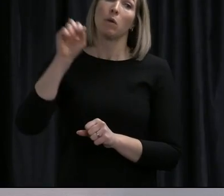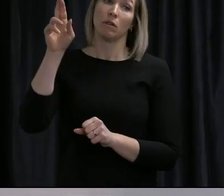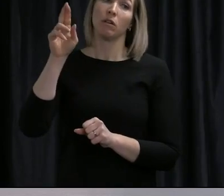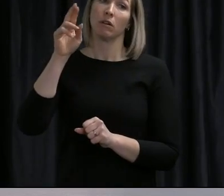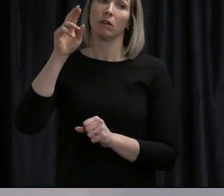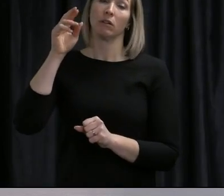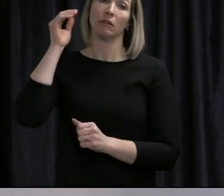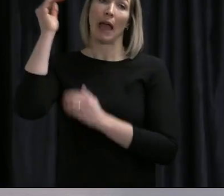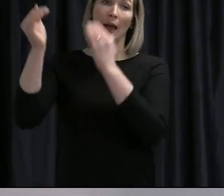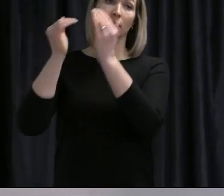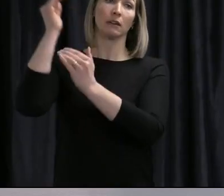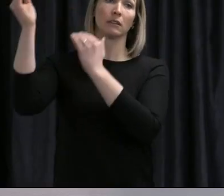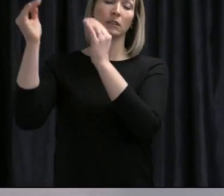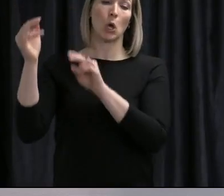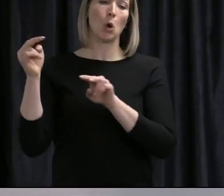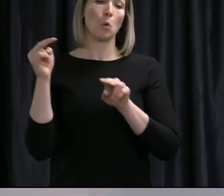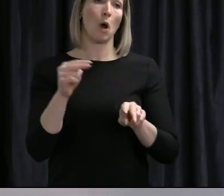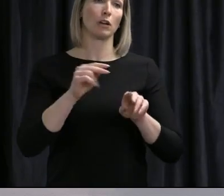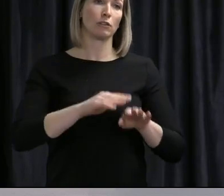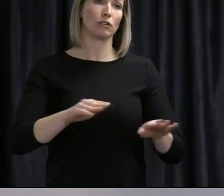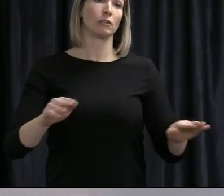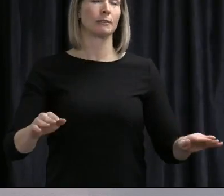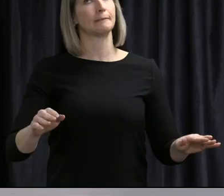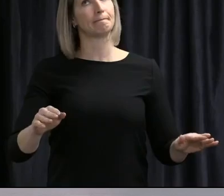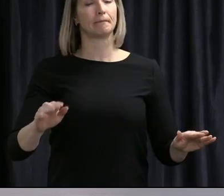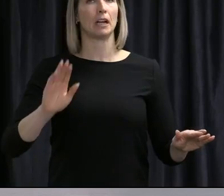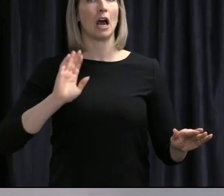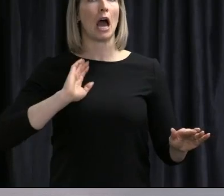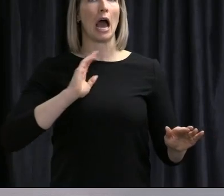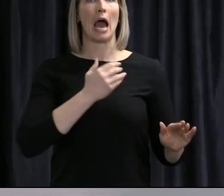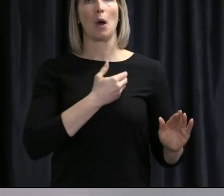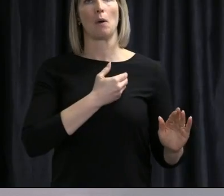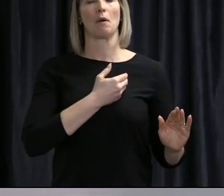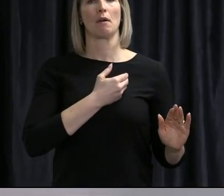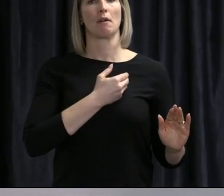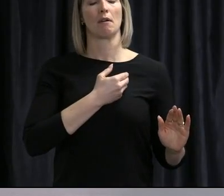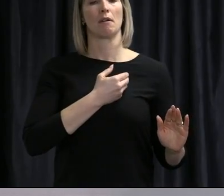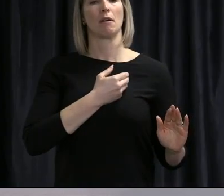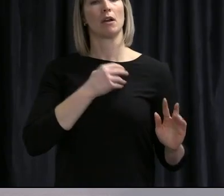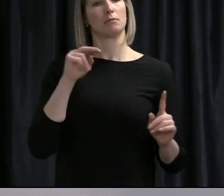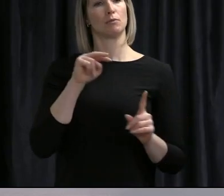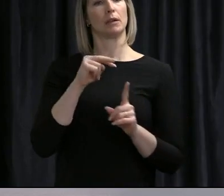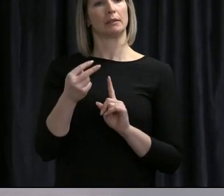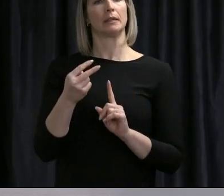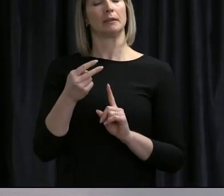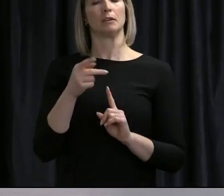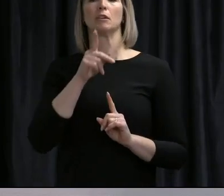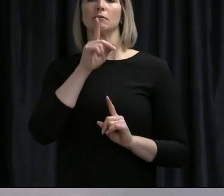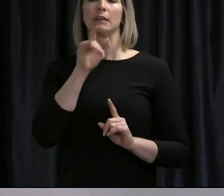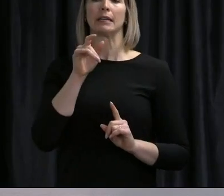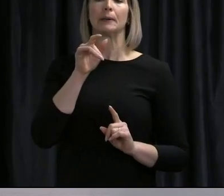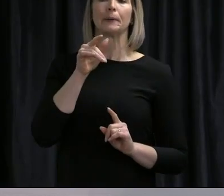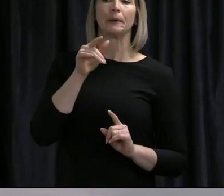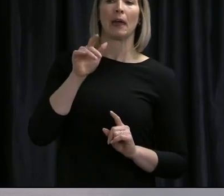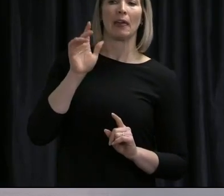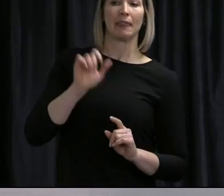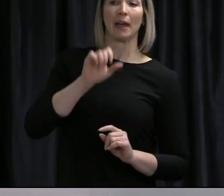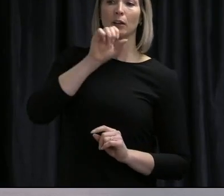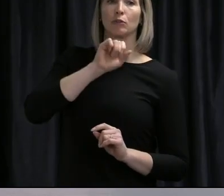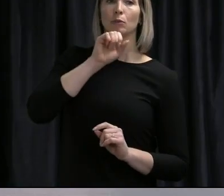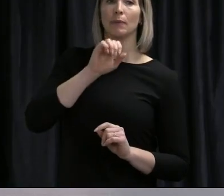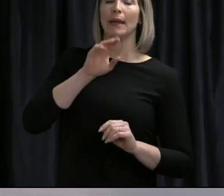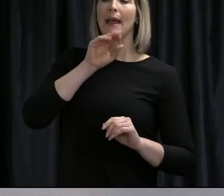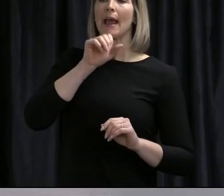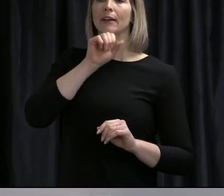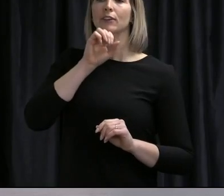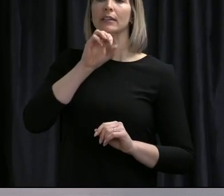a strictly public health and health point of view, it would be in the best interest if people who were in that age category